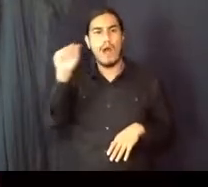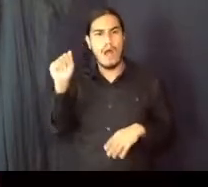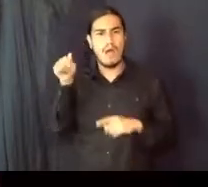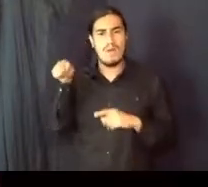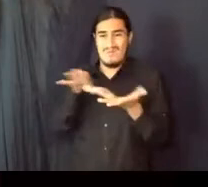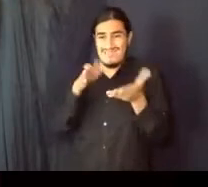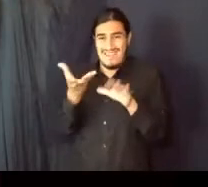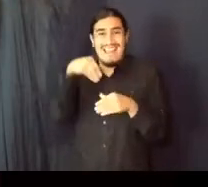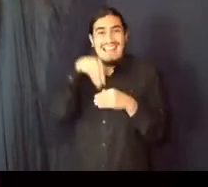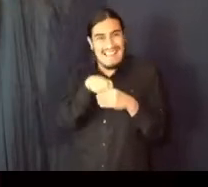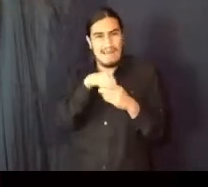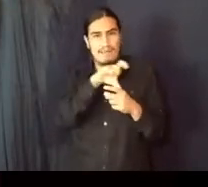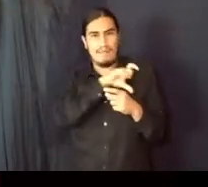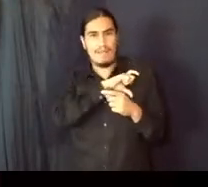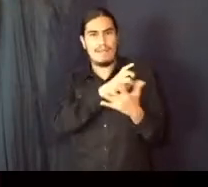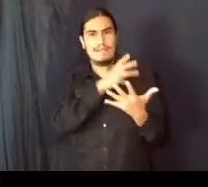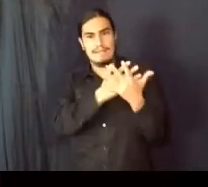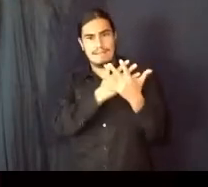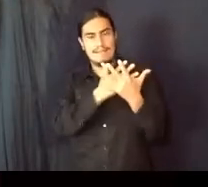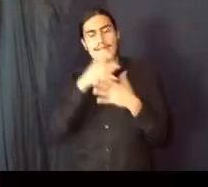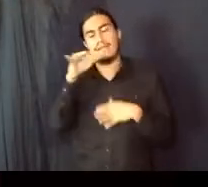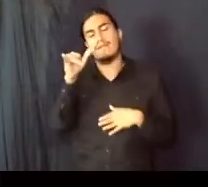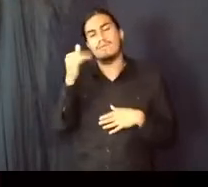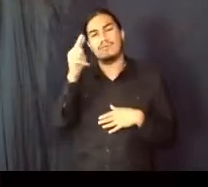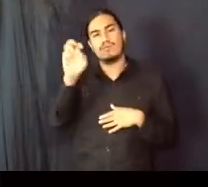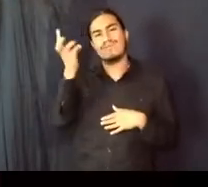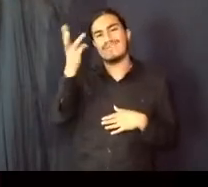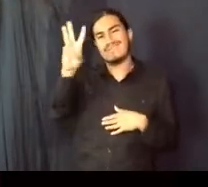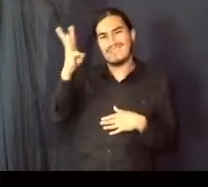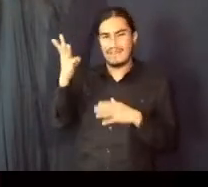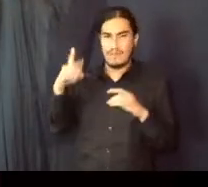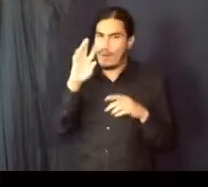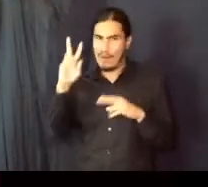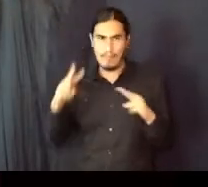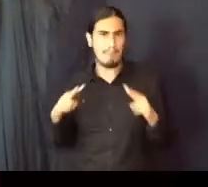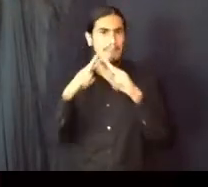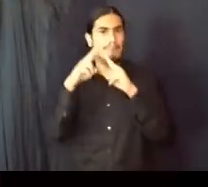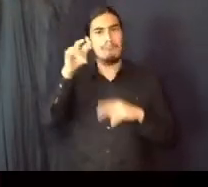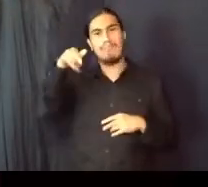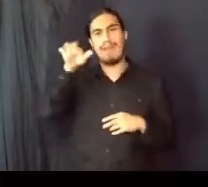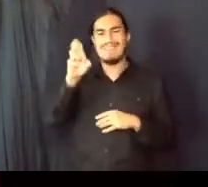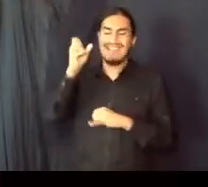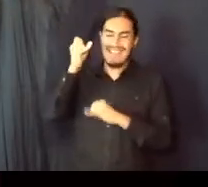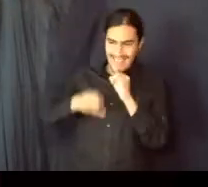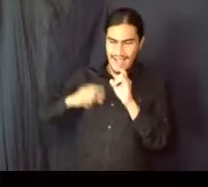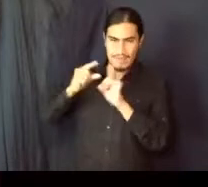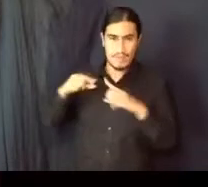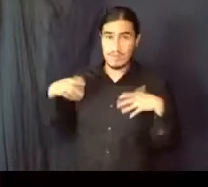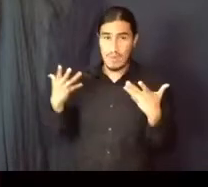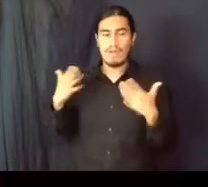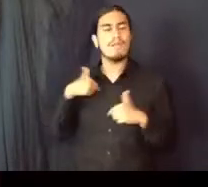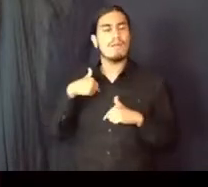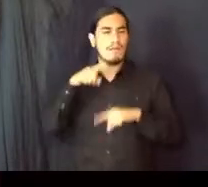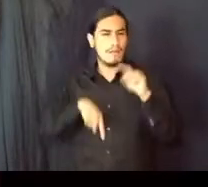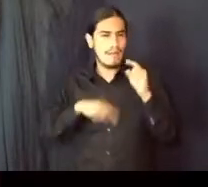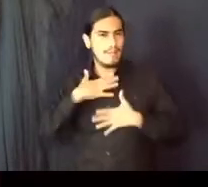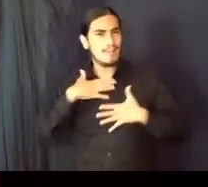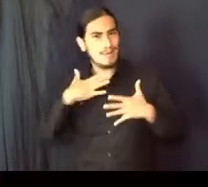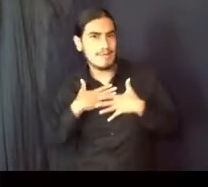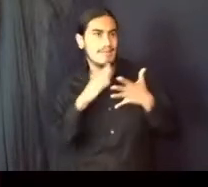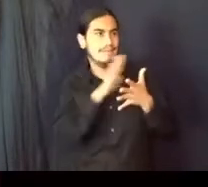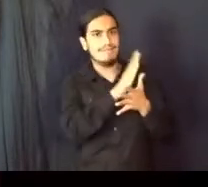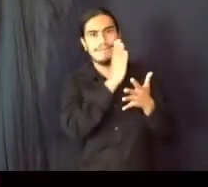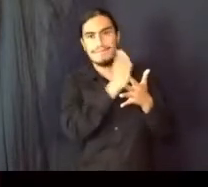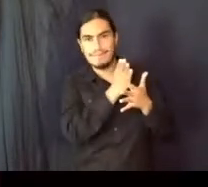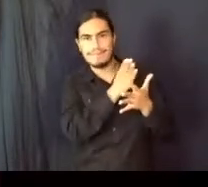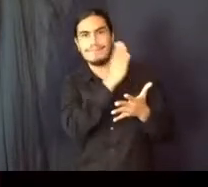19th, 2016 in Paris. His last words were, "I can't breathe." and William Tonum Bobda, who was